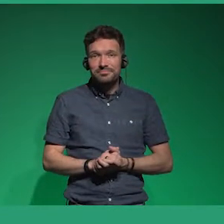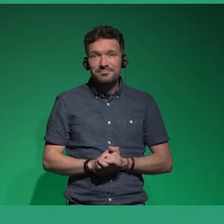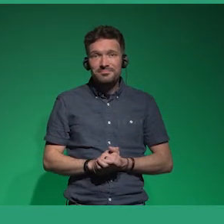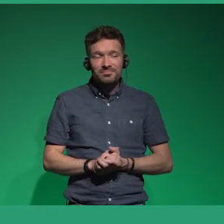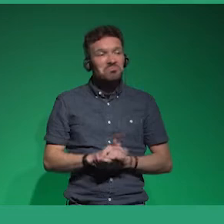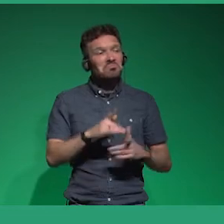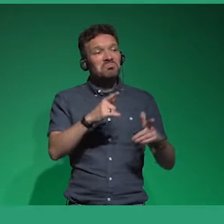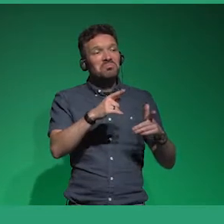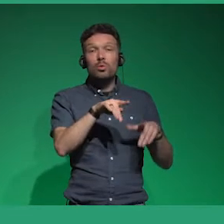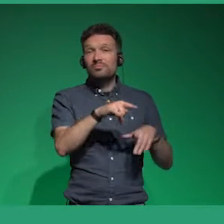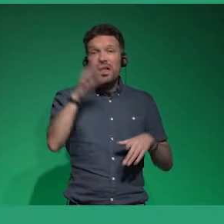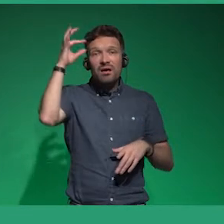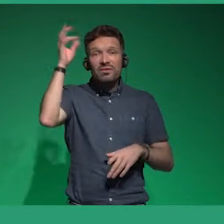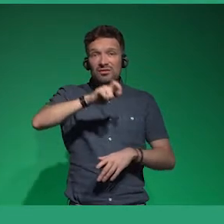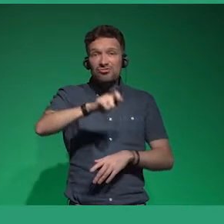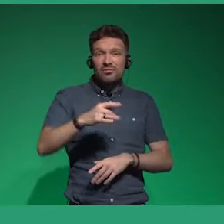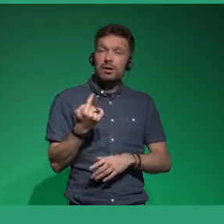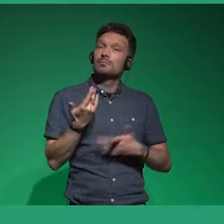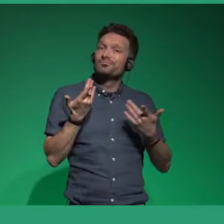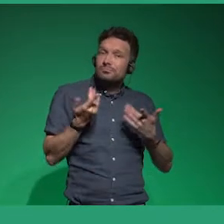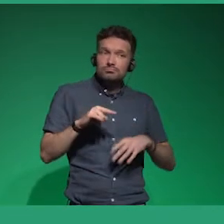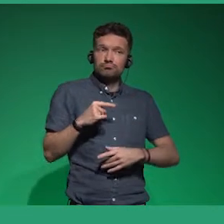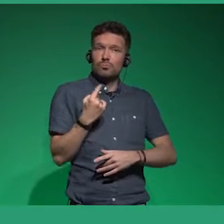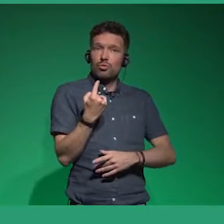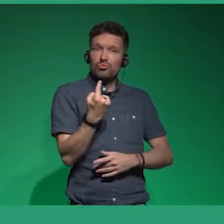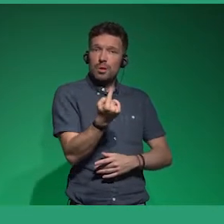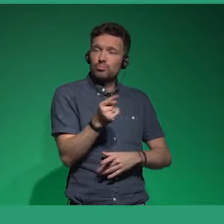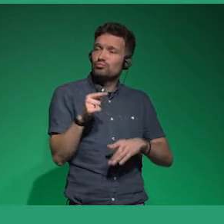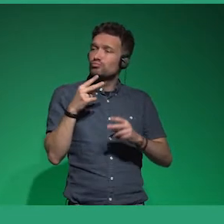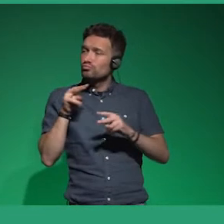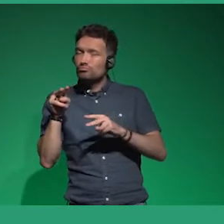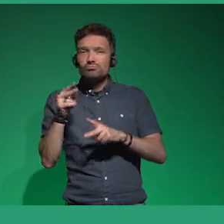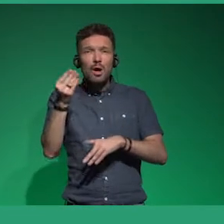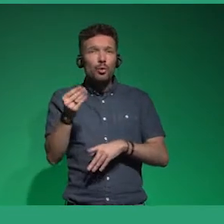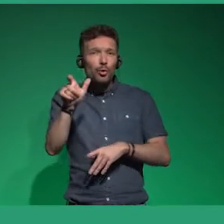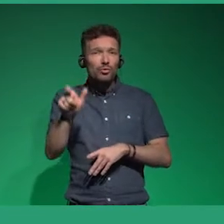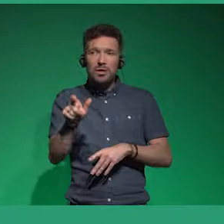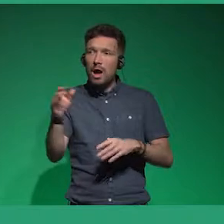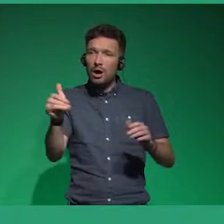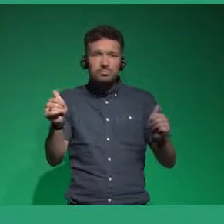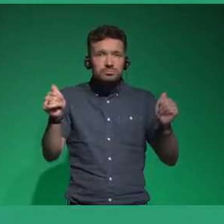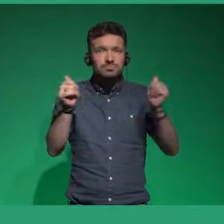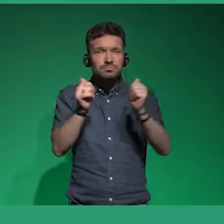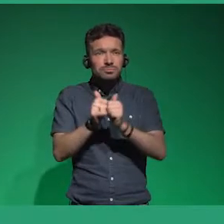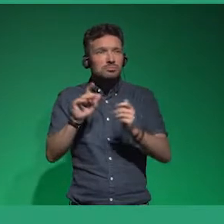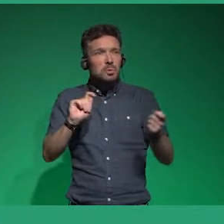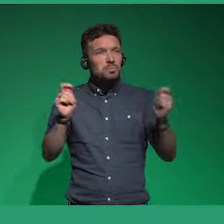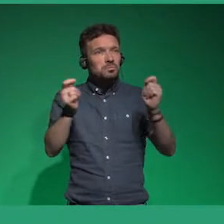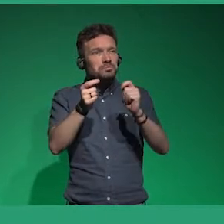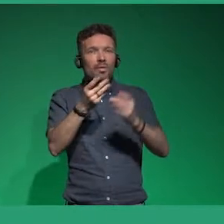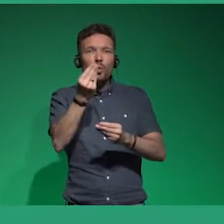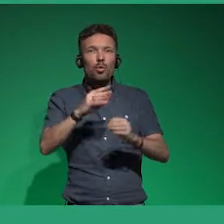the artwork also together, of course, with the artist. So in terms of to make the artwork